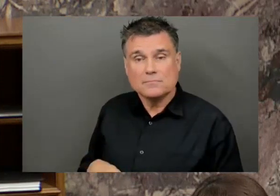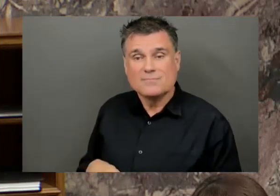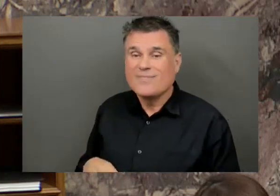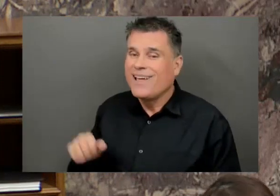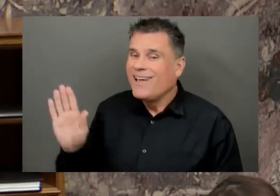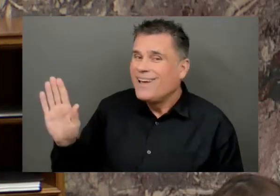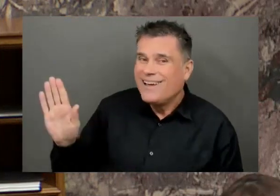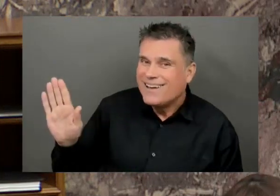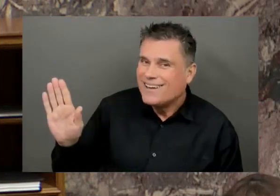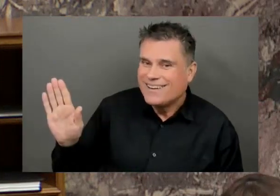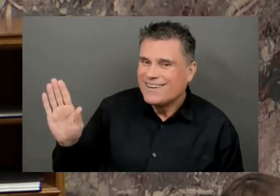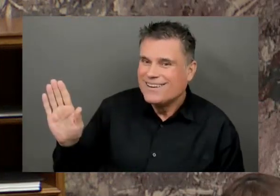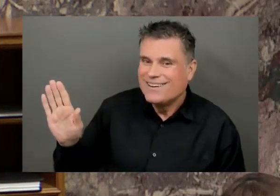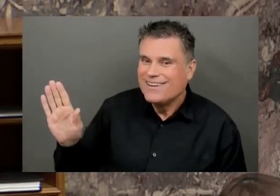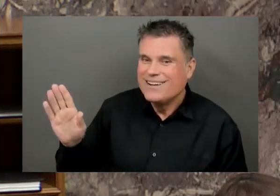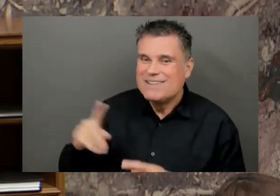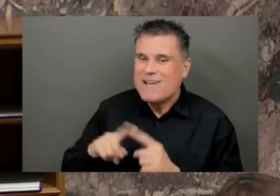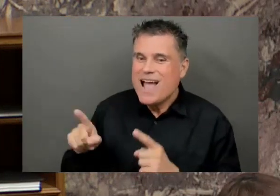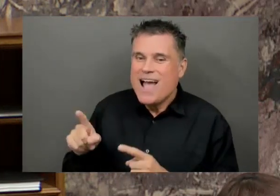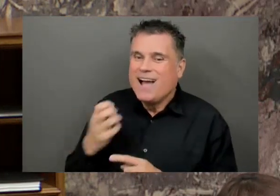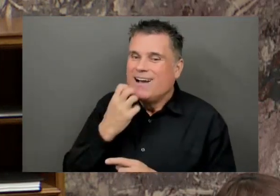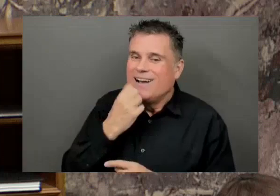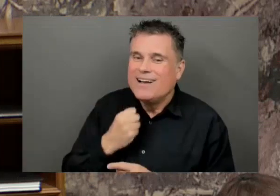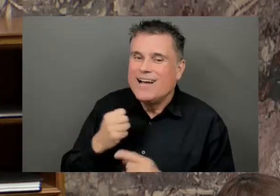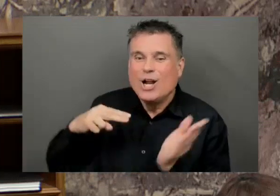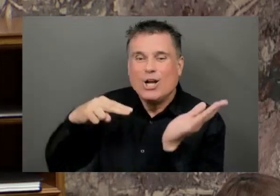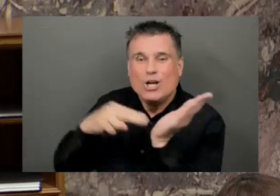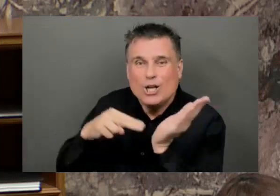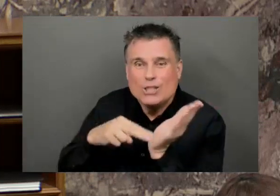safe because they're the ones having to put up